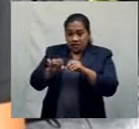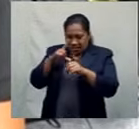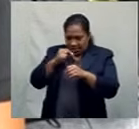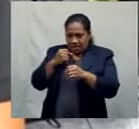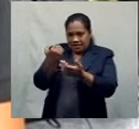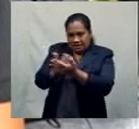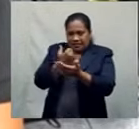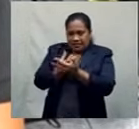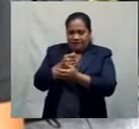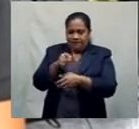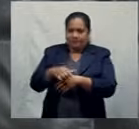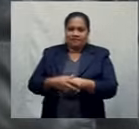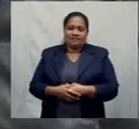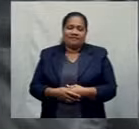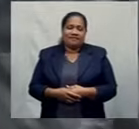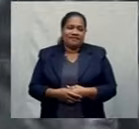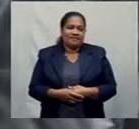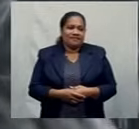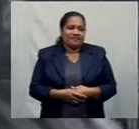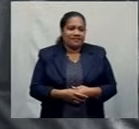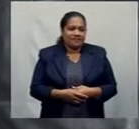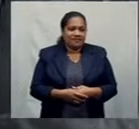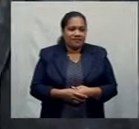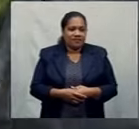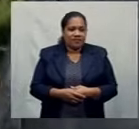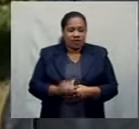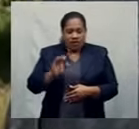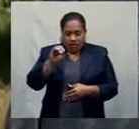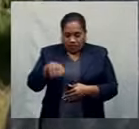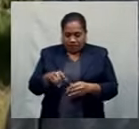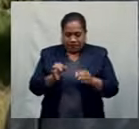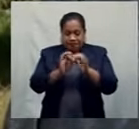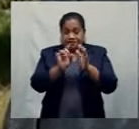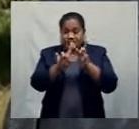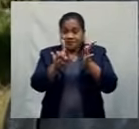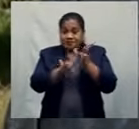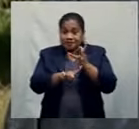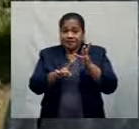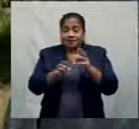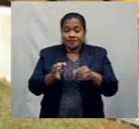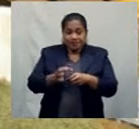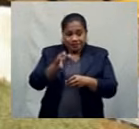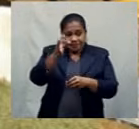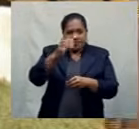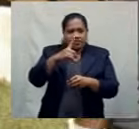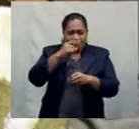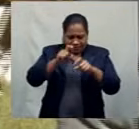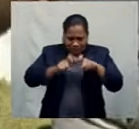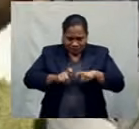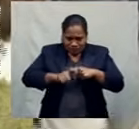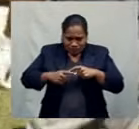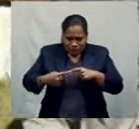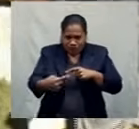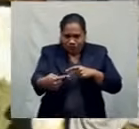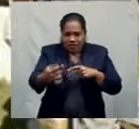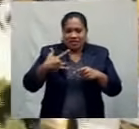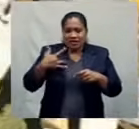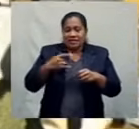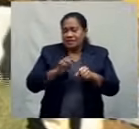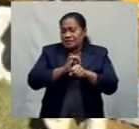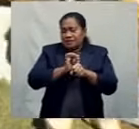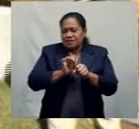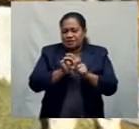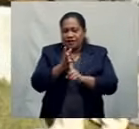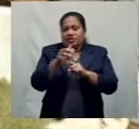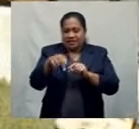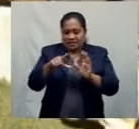carbon annually. The home buyer gas also promotes sustainable living, especially during this pandemic. Eleanor